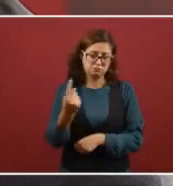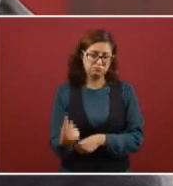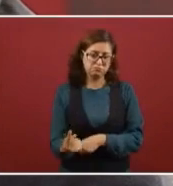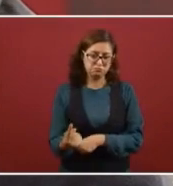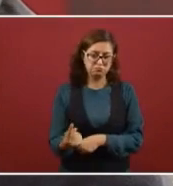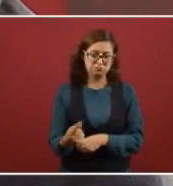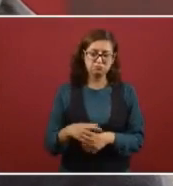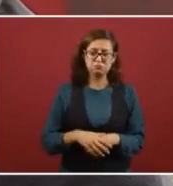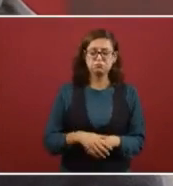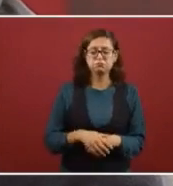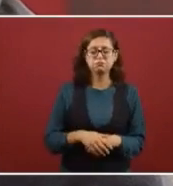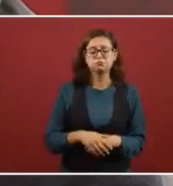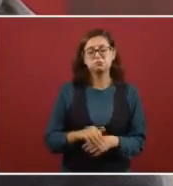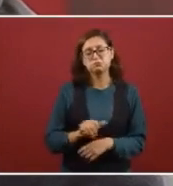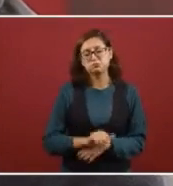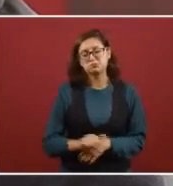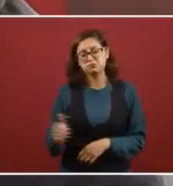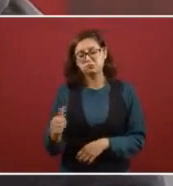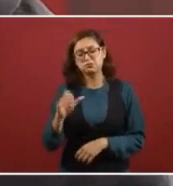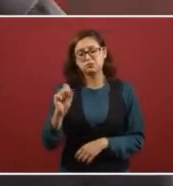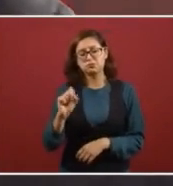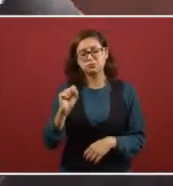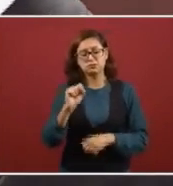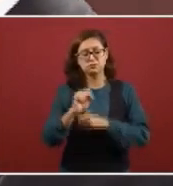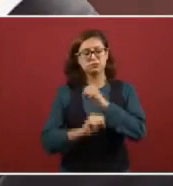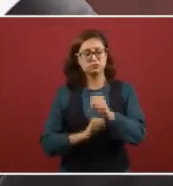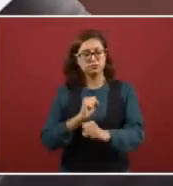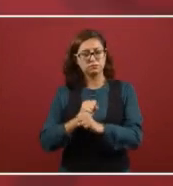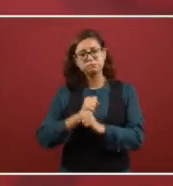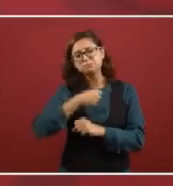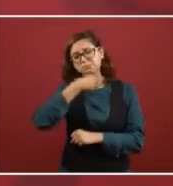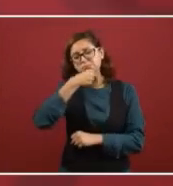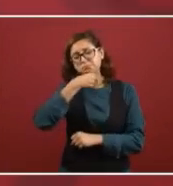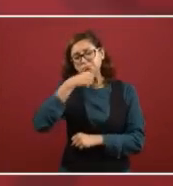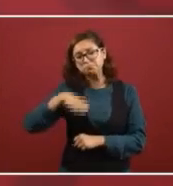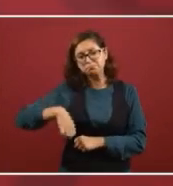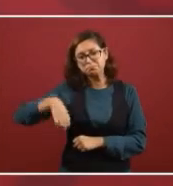She's the youngest. And the other one is 60.